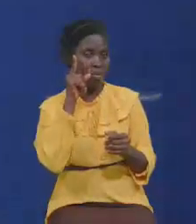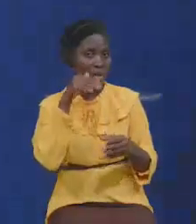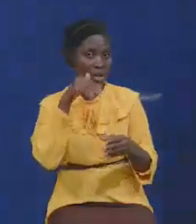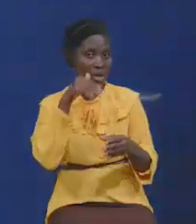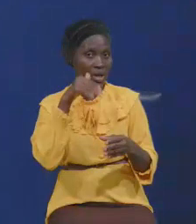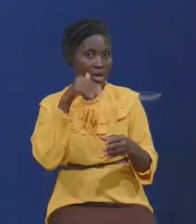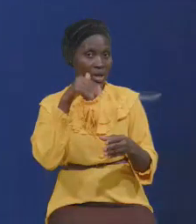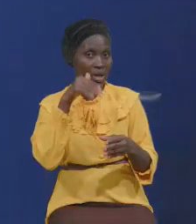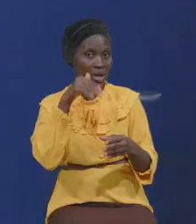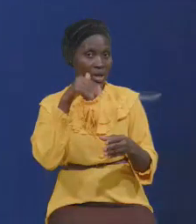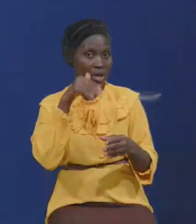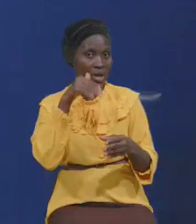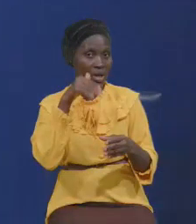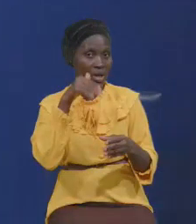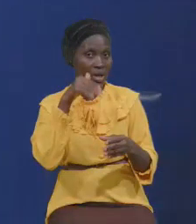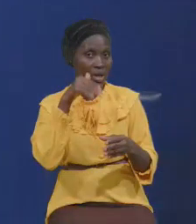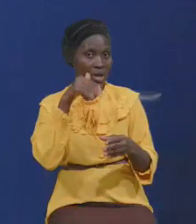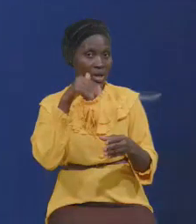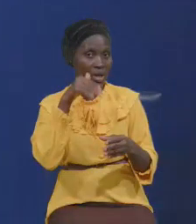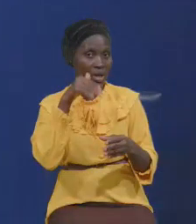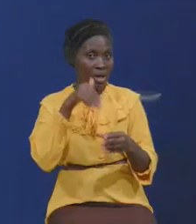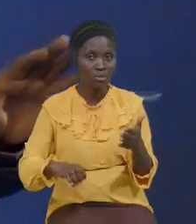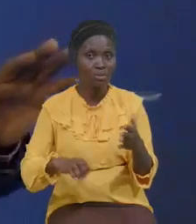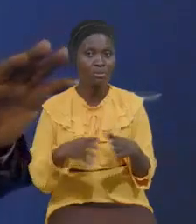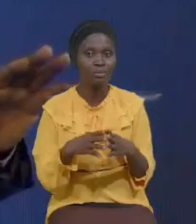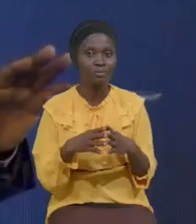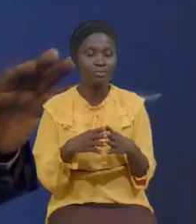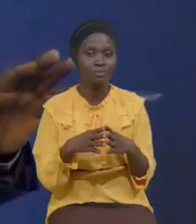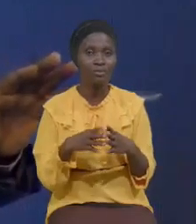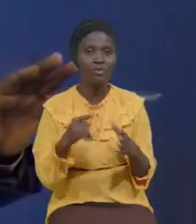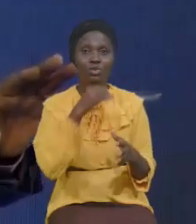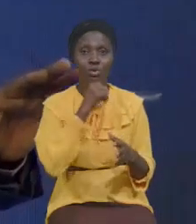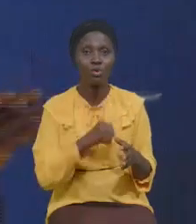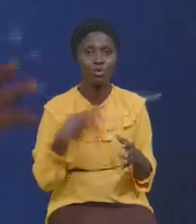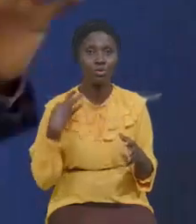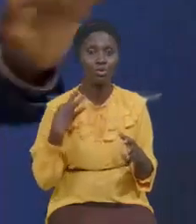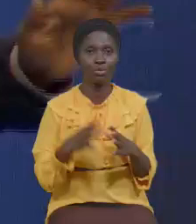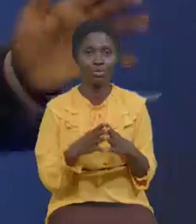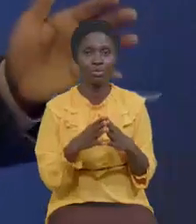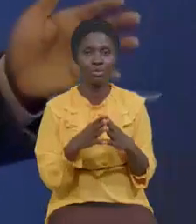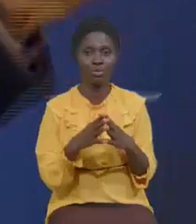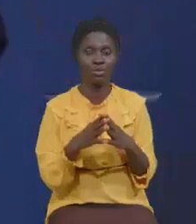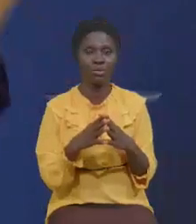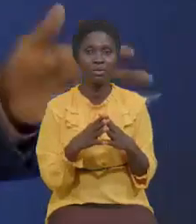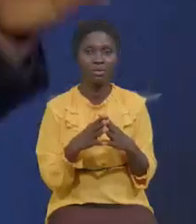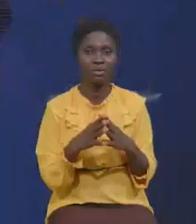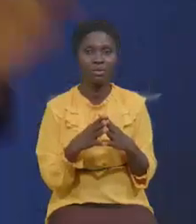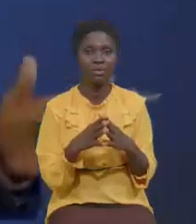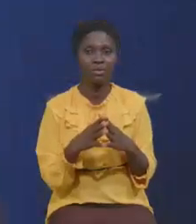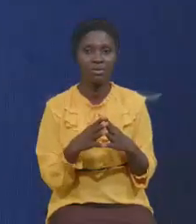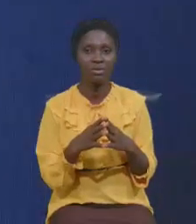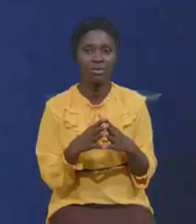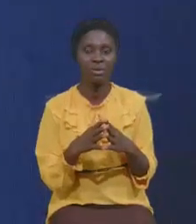And then you remove the old clothes. And you take a